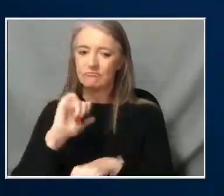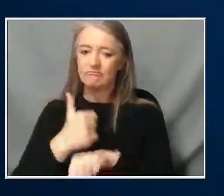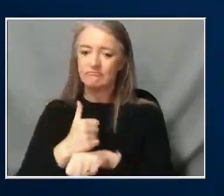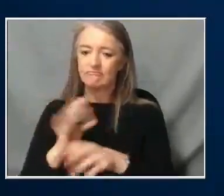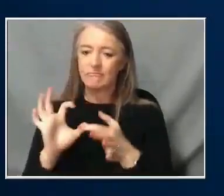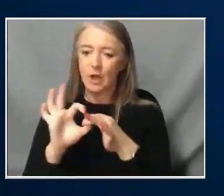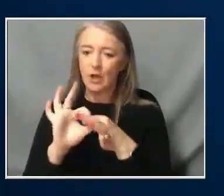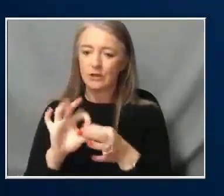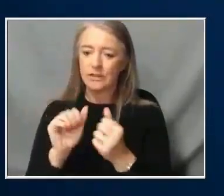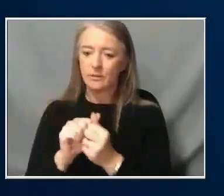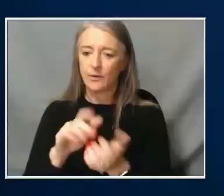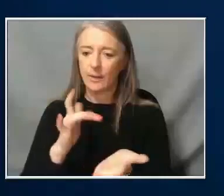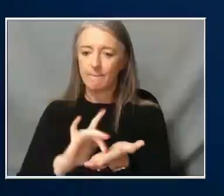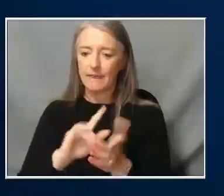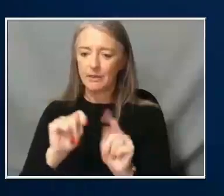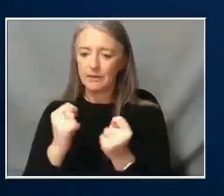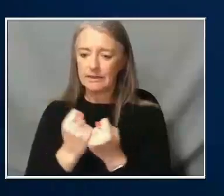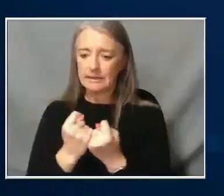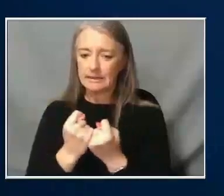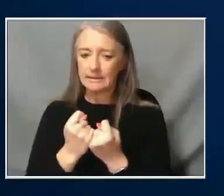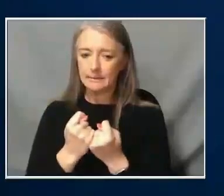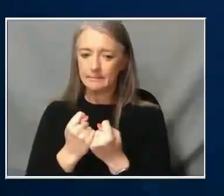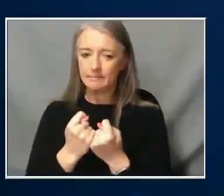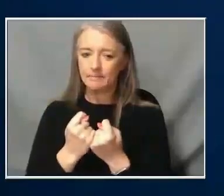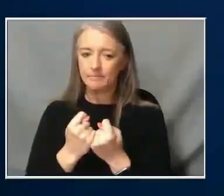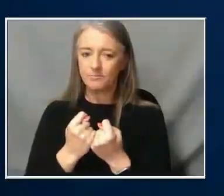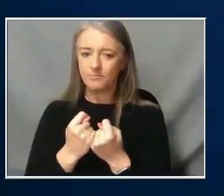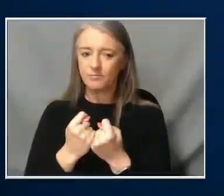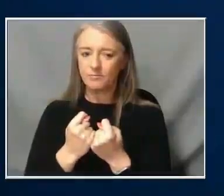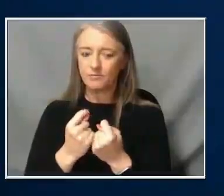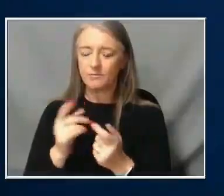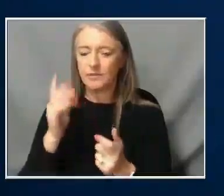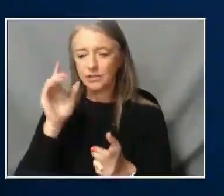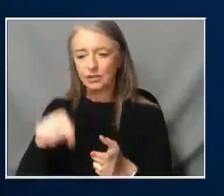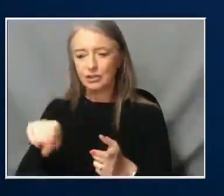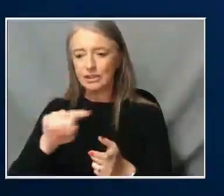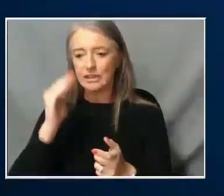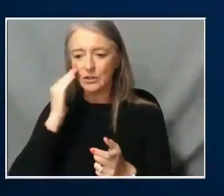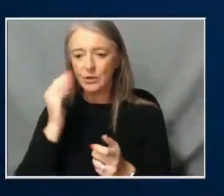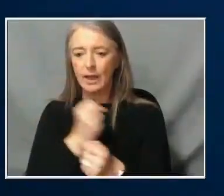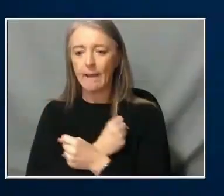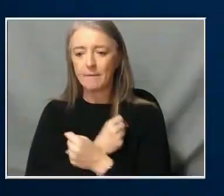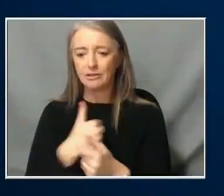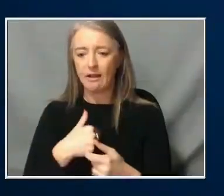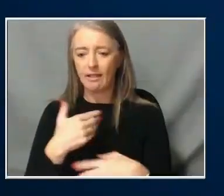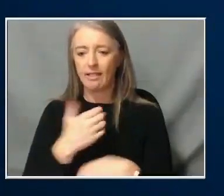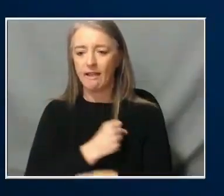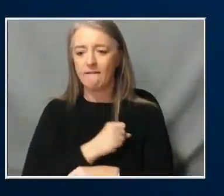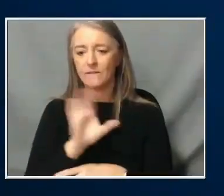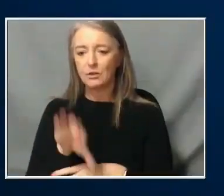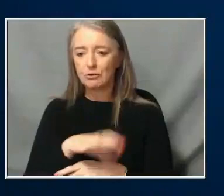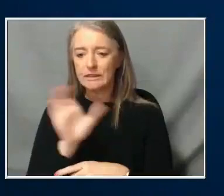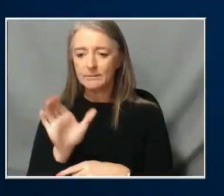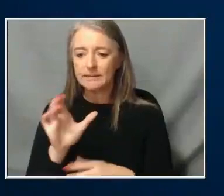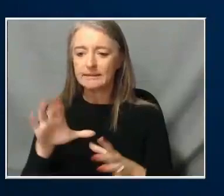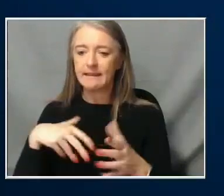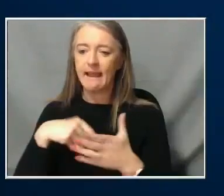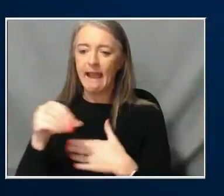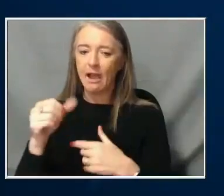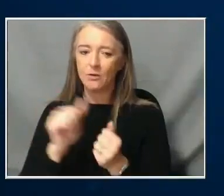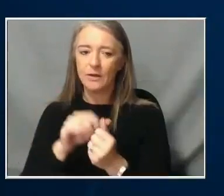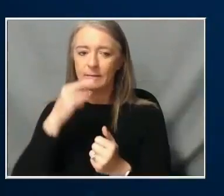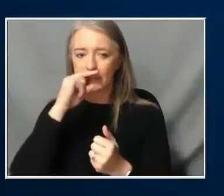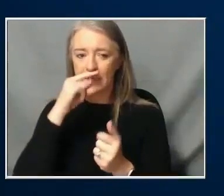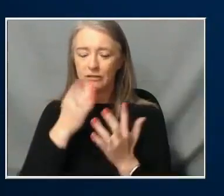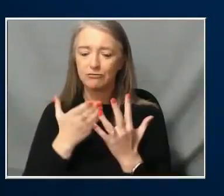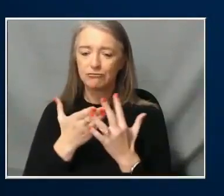up with the medical team. So she just knew how much I loved Christmas and loved, getting out with my kids during